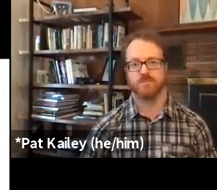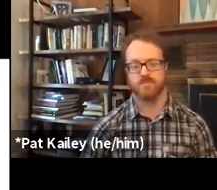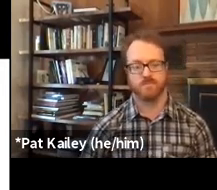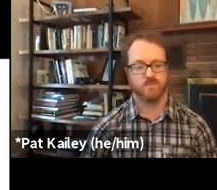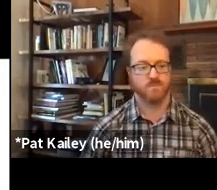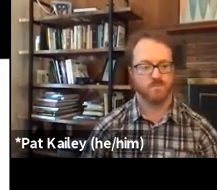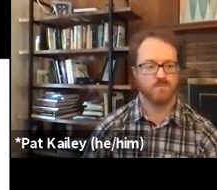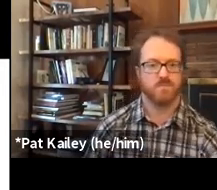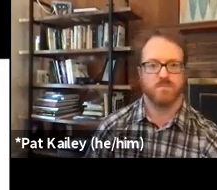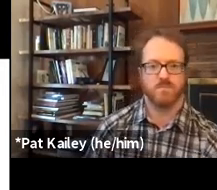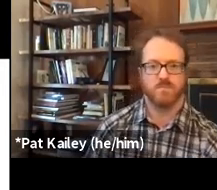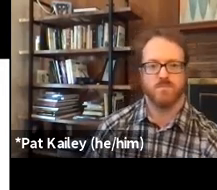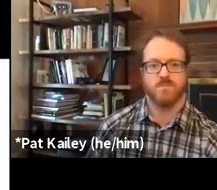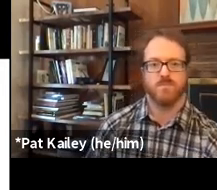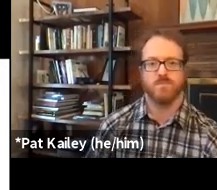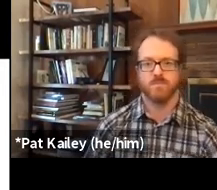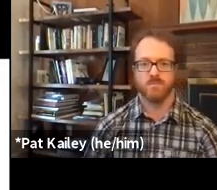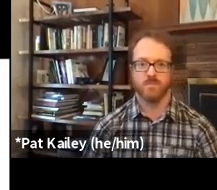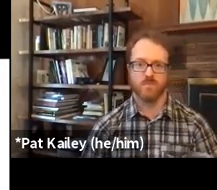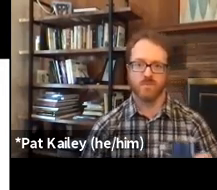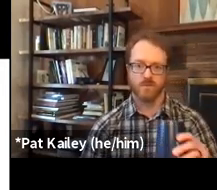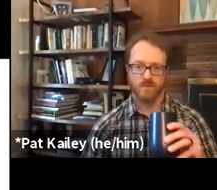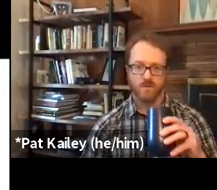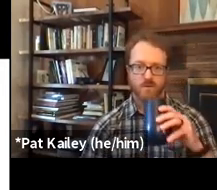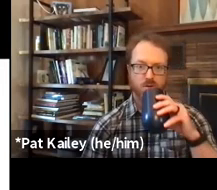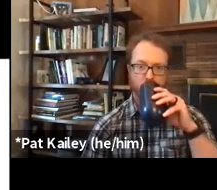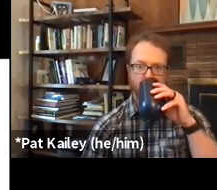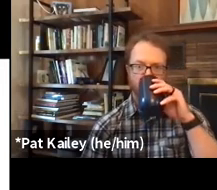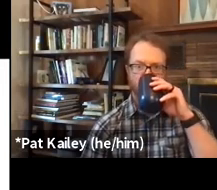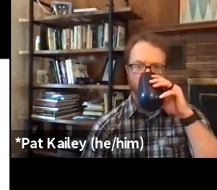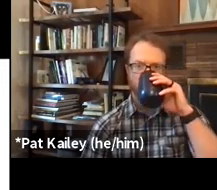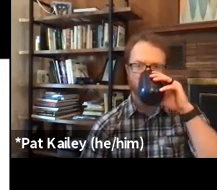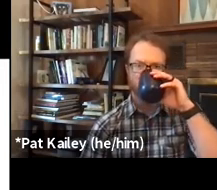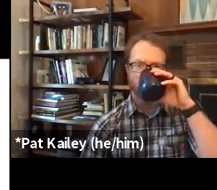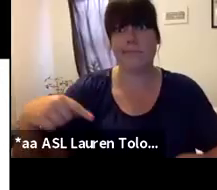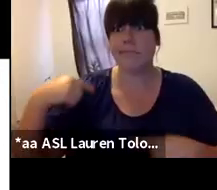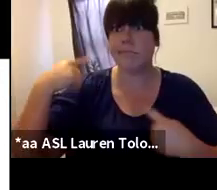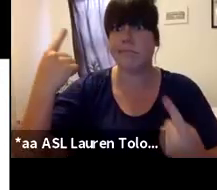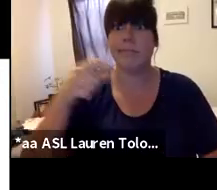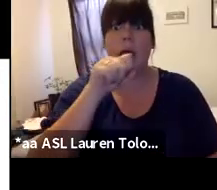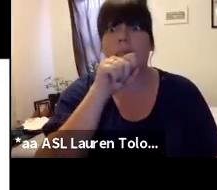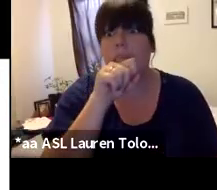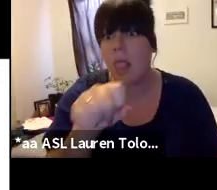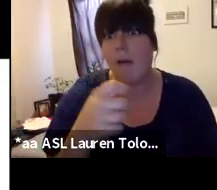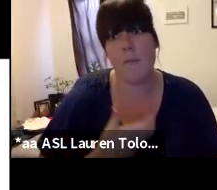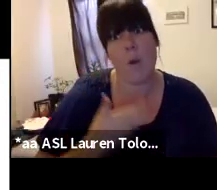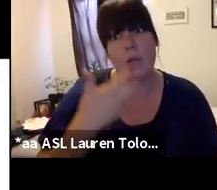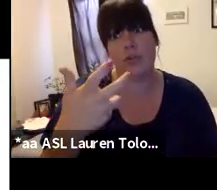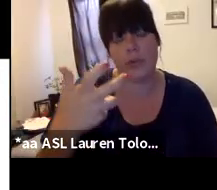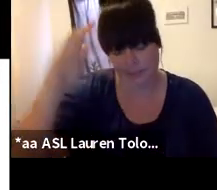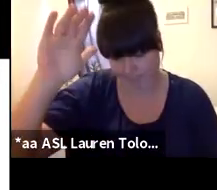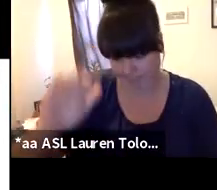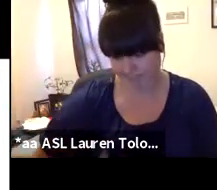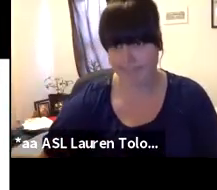Hi there. My name's Elizabeth, and I have loved poetry since I was a tiny child and would